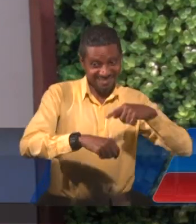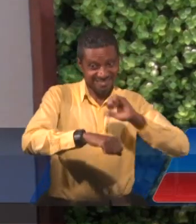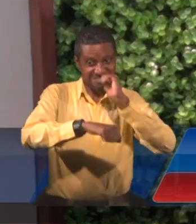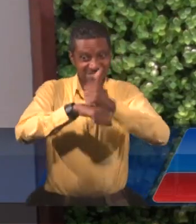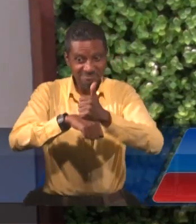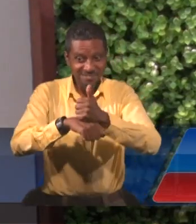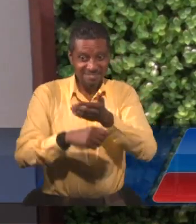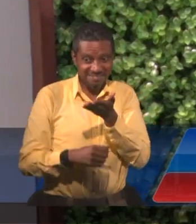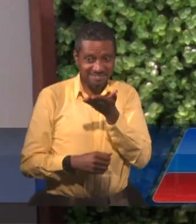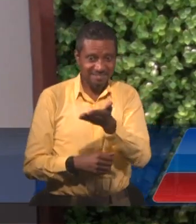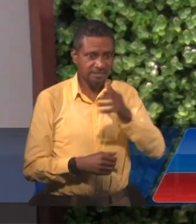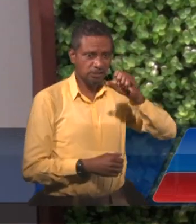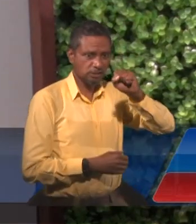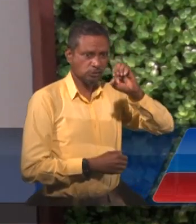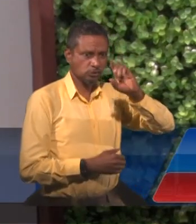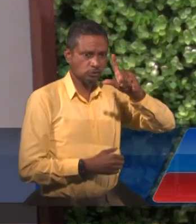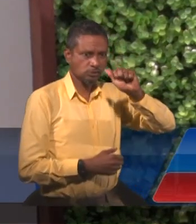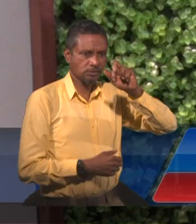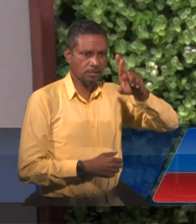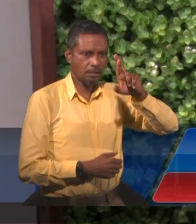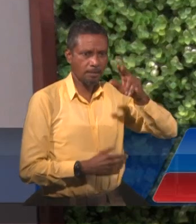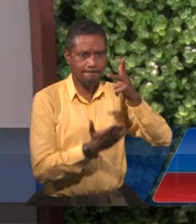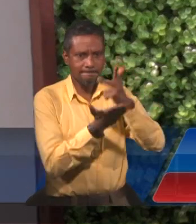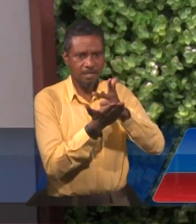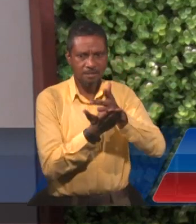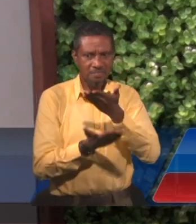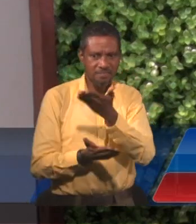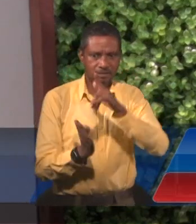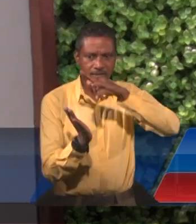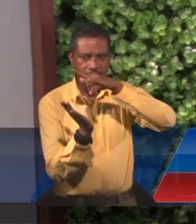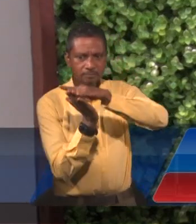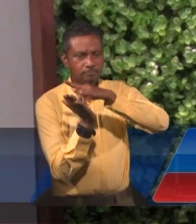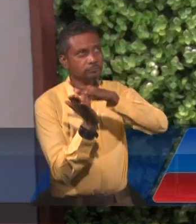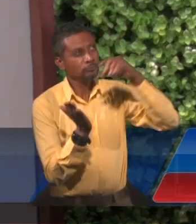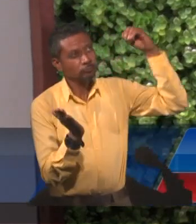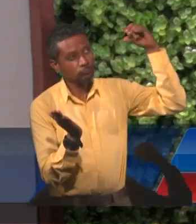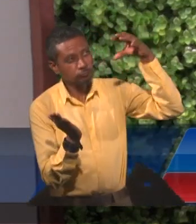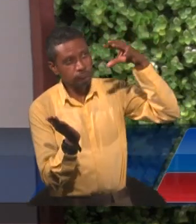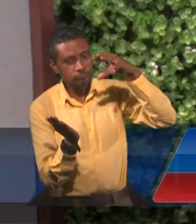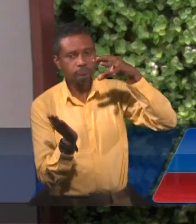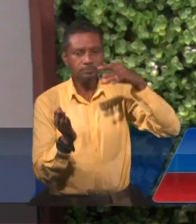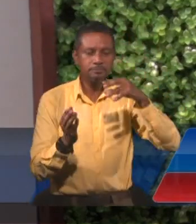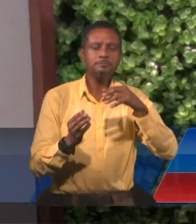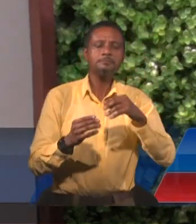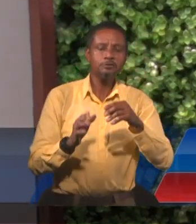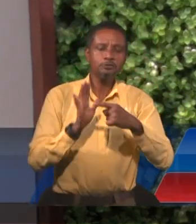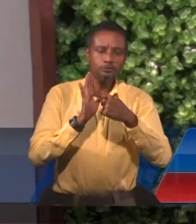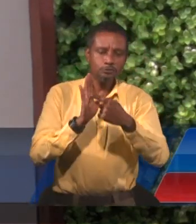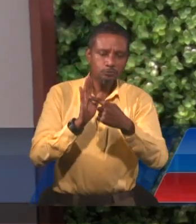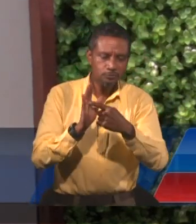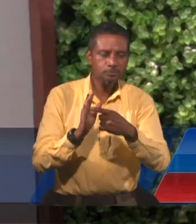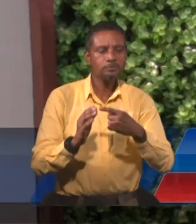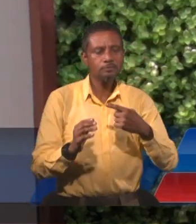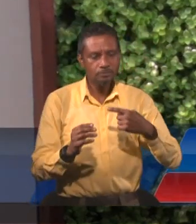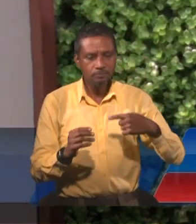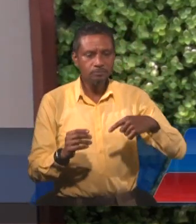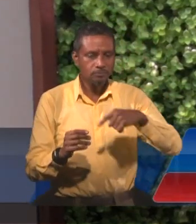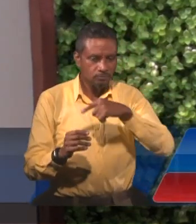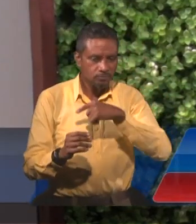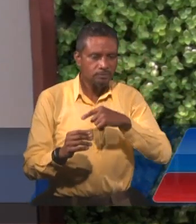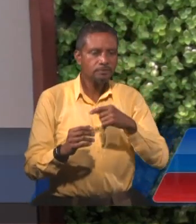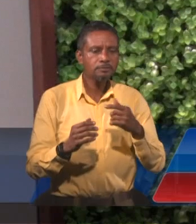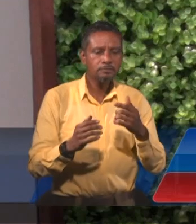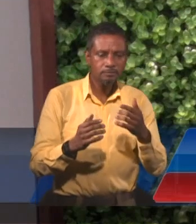at the Piarco Airport represents a significant contribution to meeting our commitment under the nationally determined